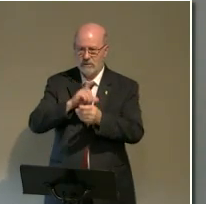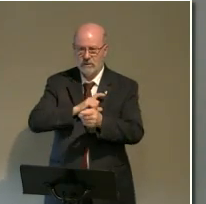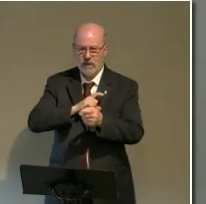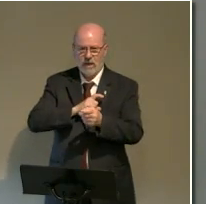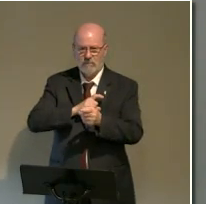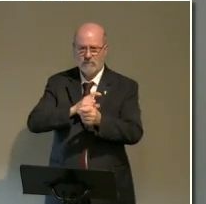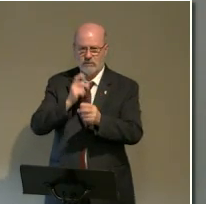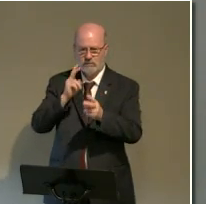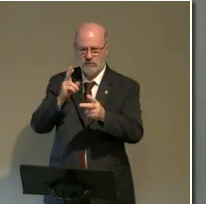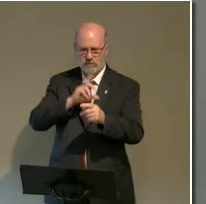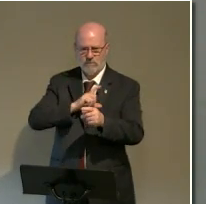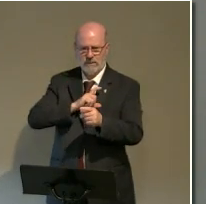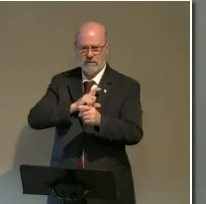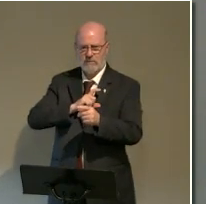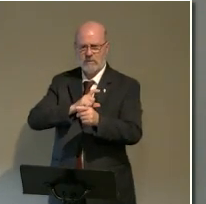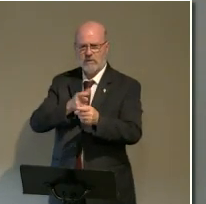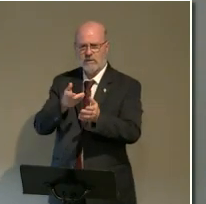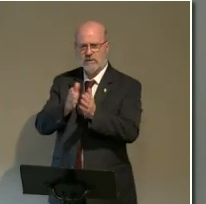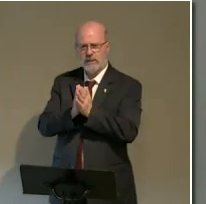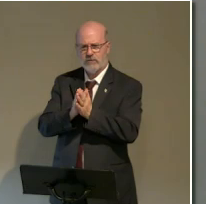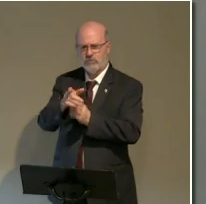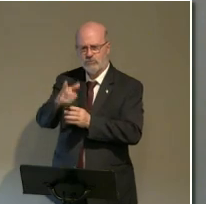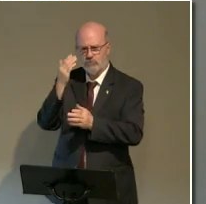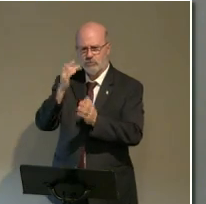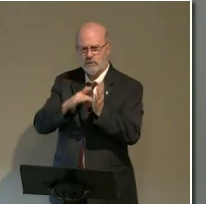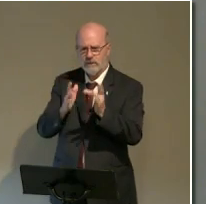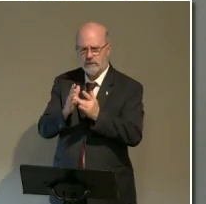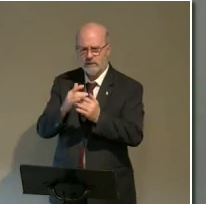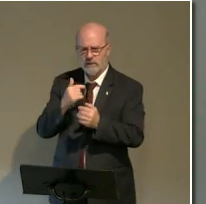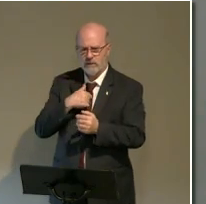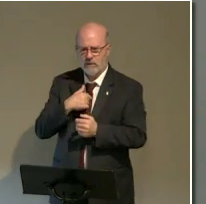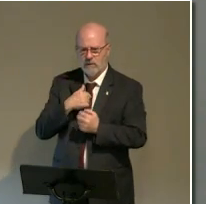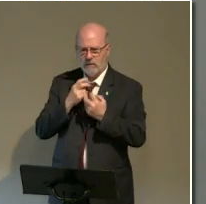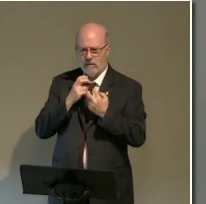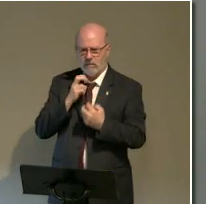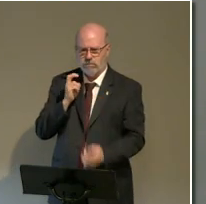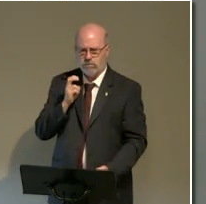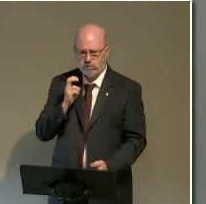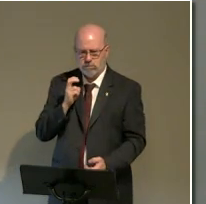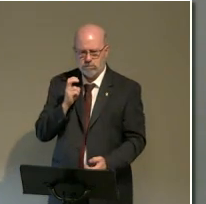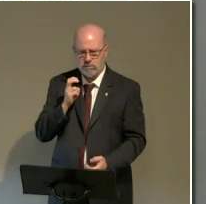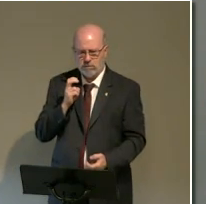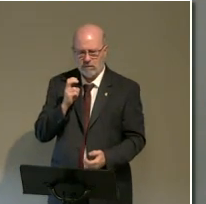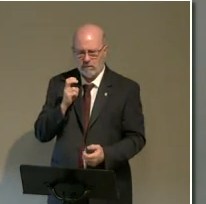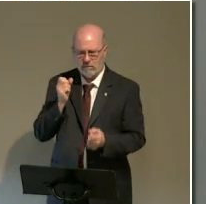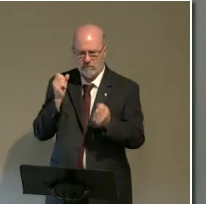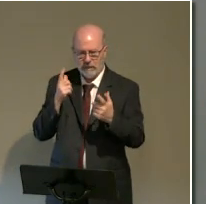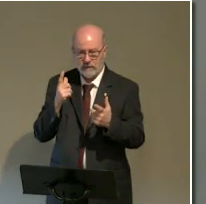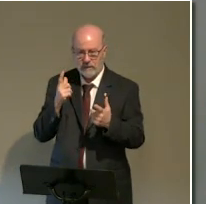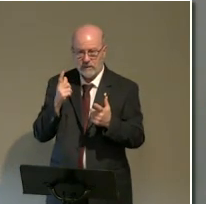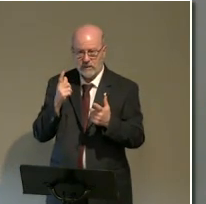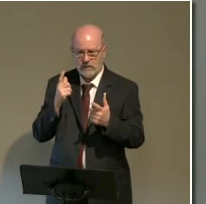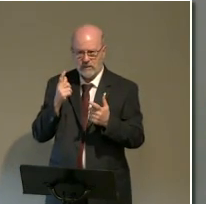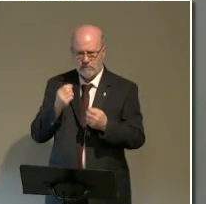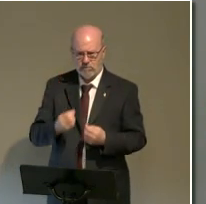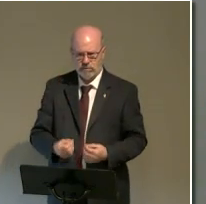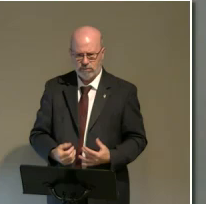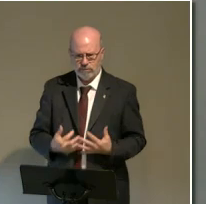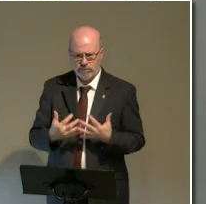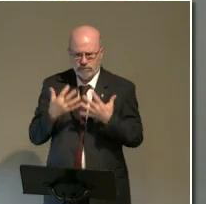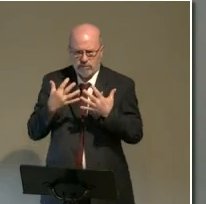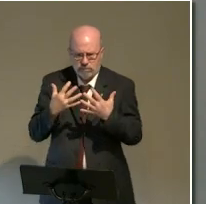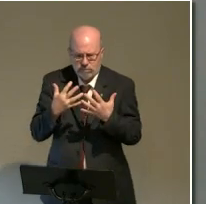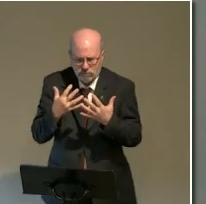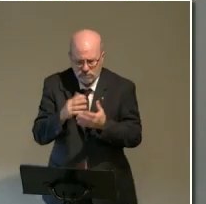Jesus? And my mouth just dropped. Like, wow, that's unbelievable. That is an inspiration. That